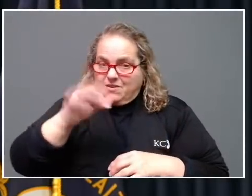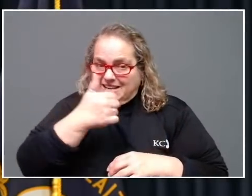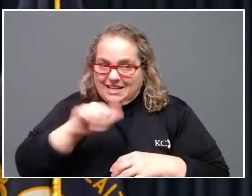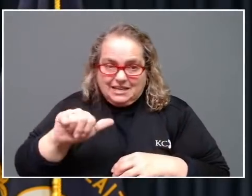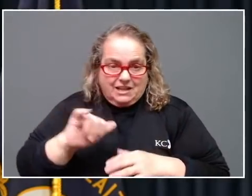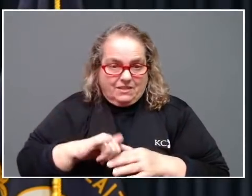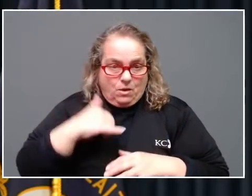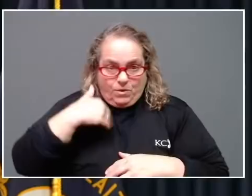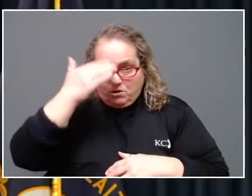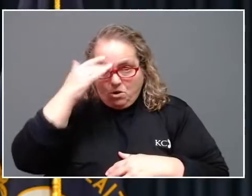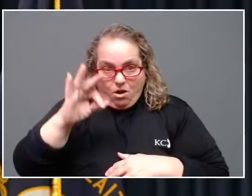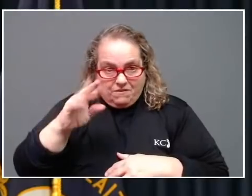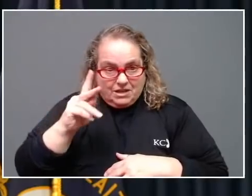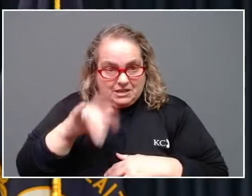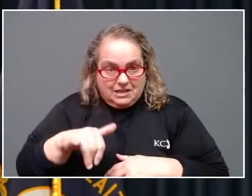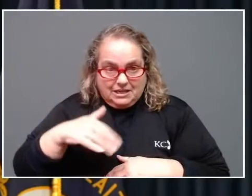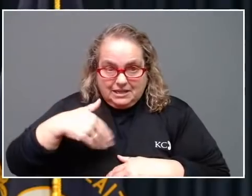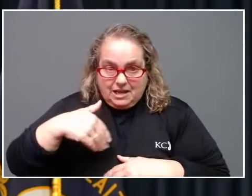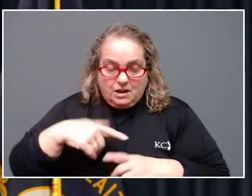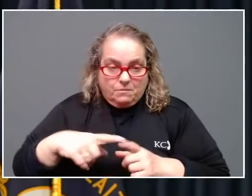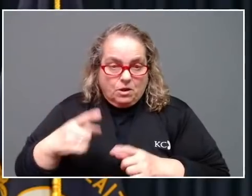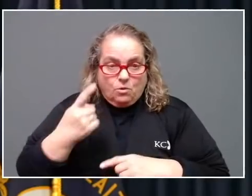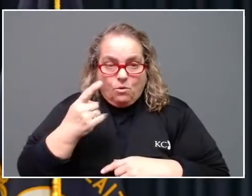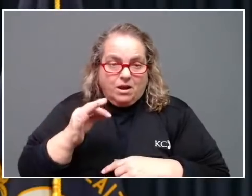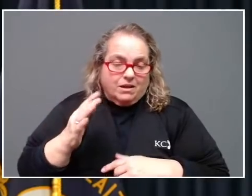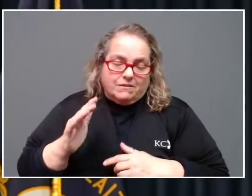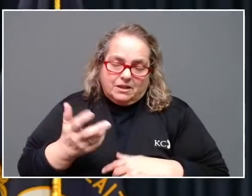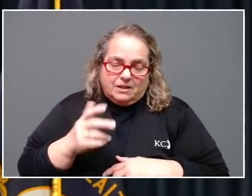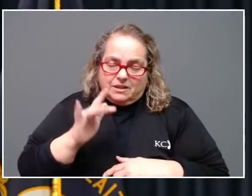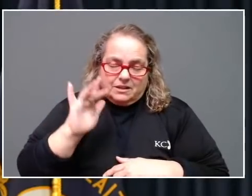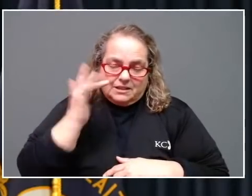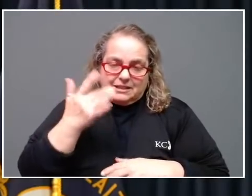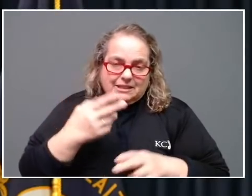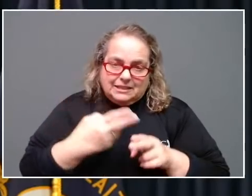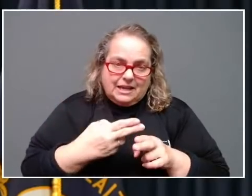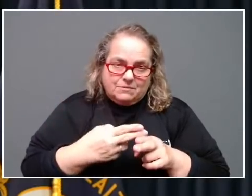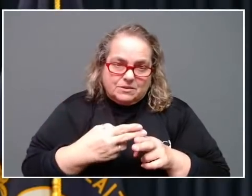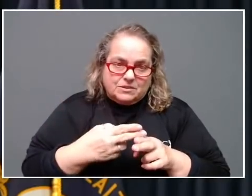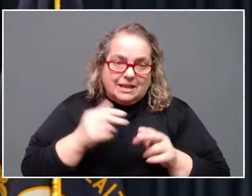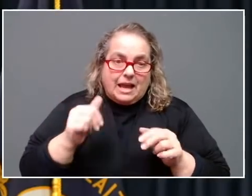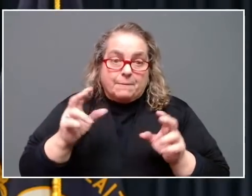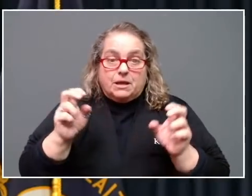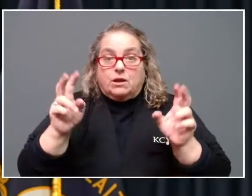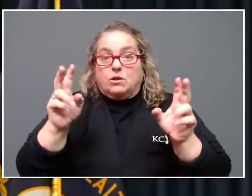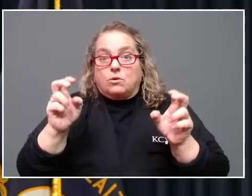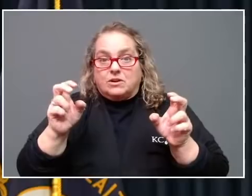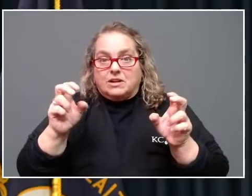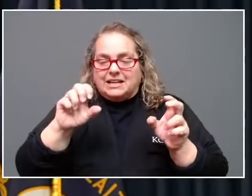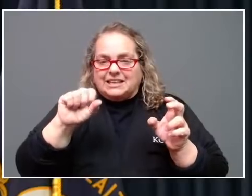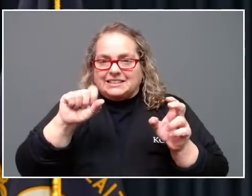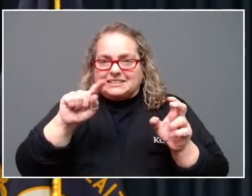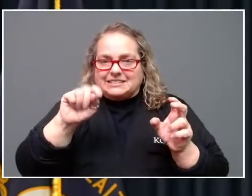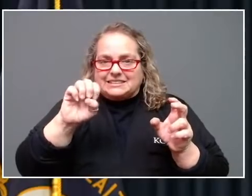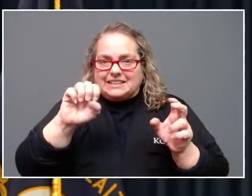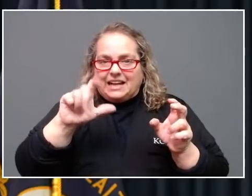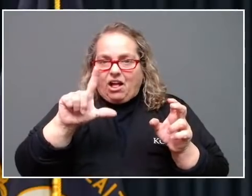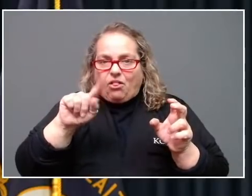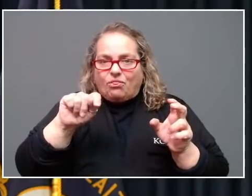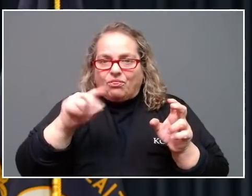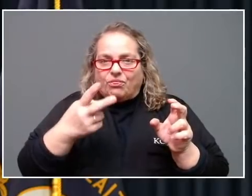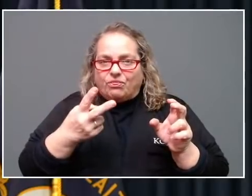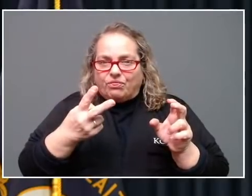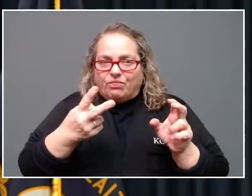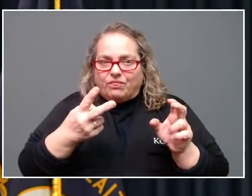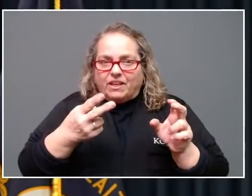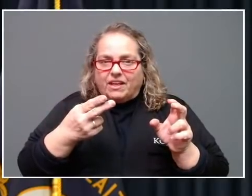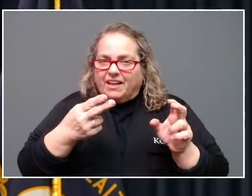but I love these nicknames people come up, is that it could be, quote, the stealth variant, which is a silly